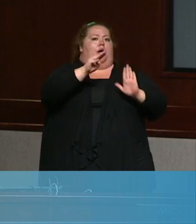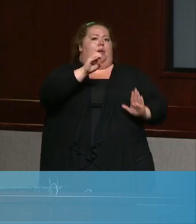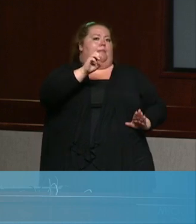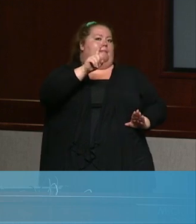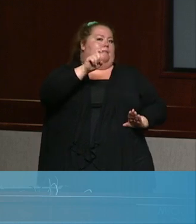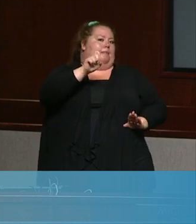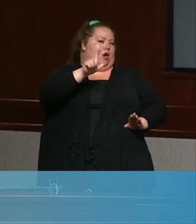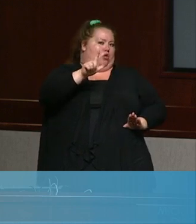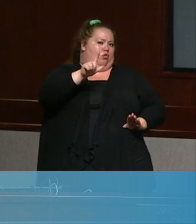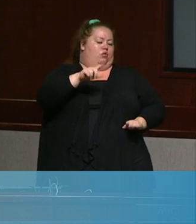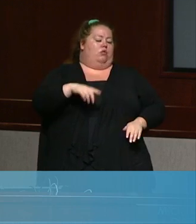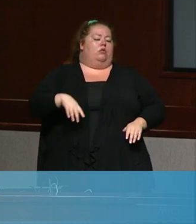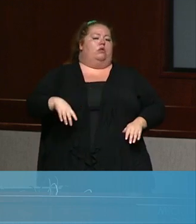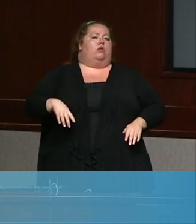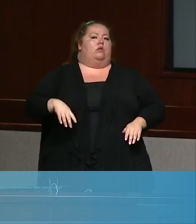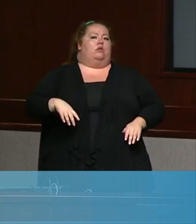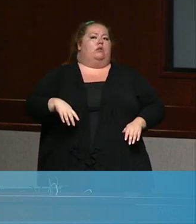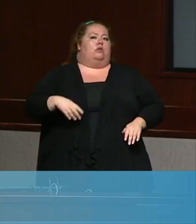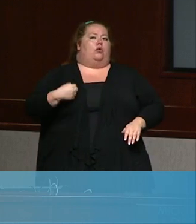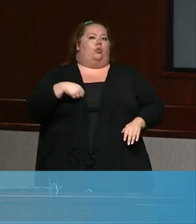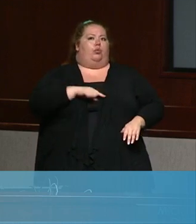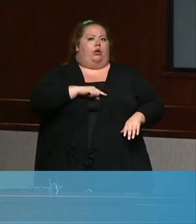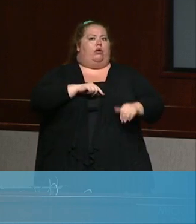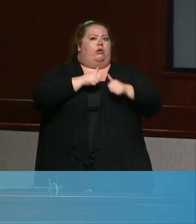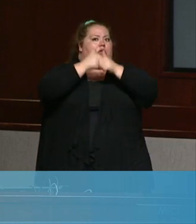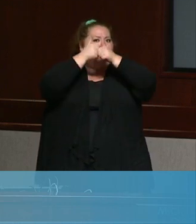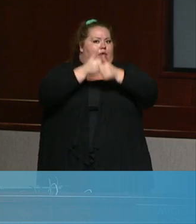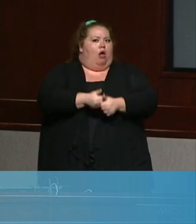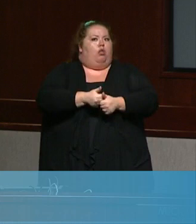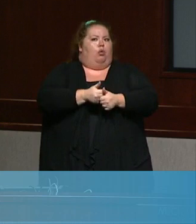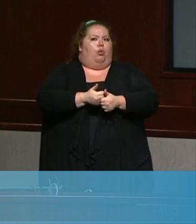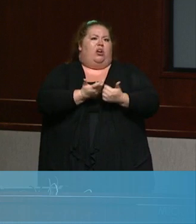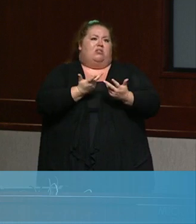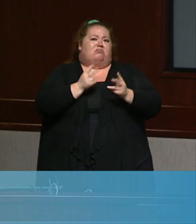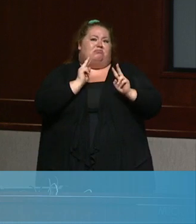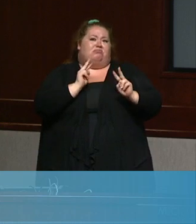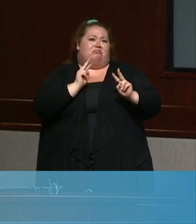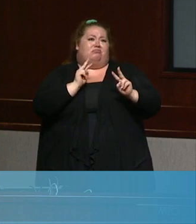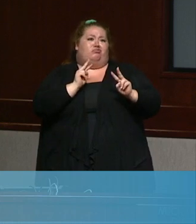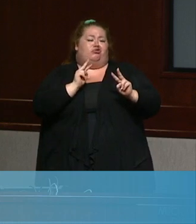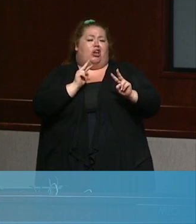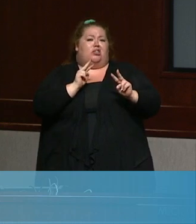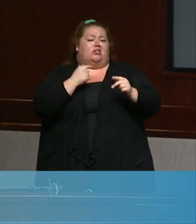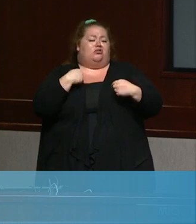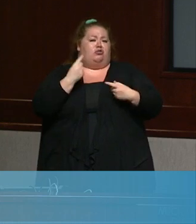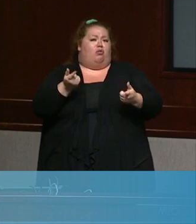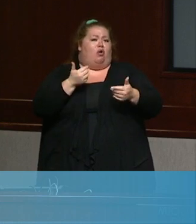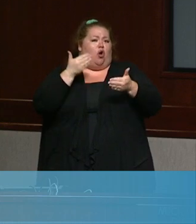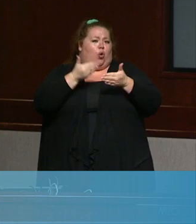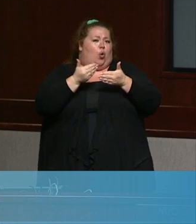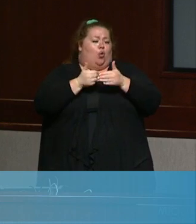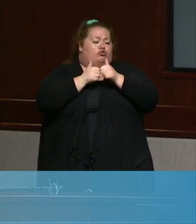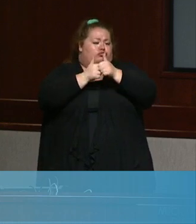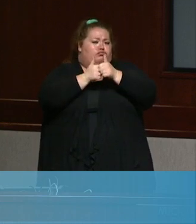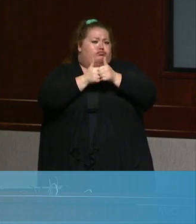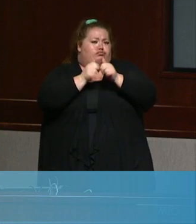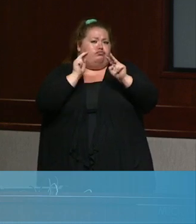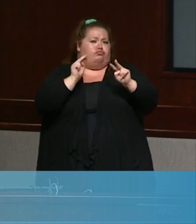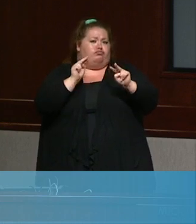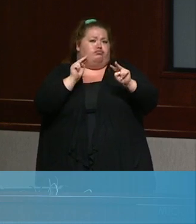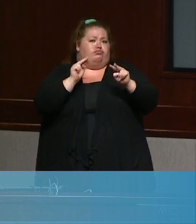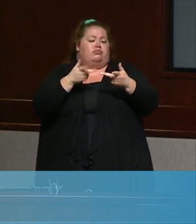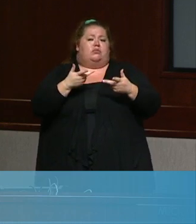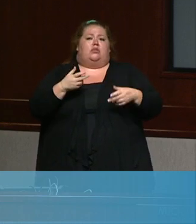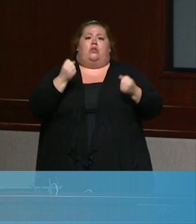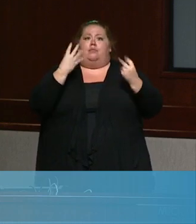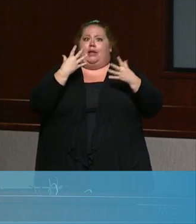along pretty closely to what was projected. And for months now, the model has indicated that